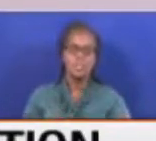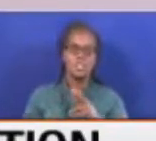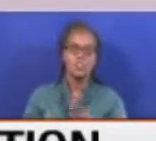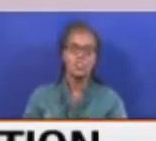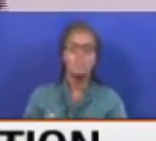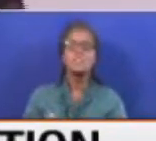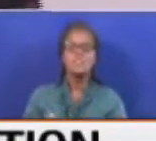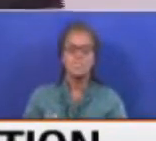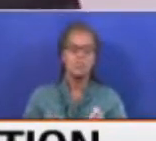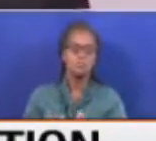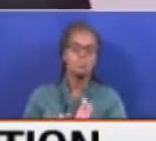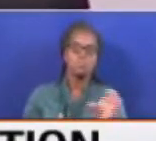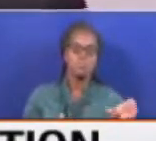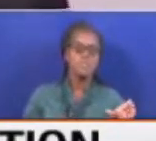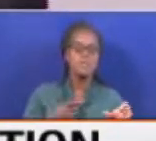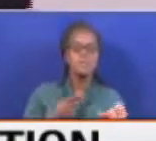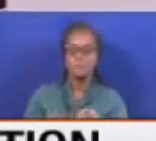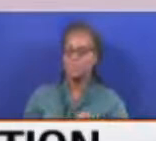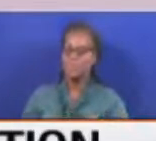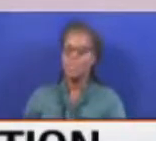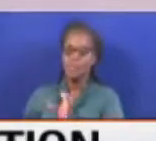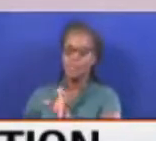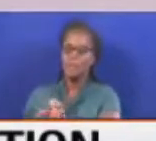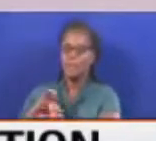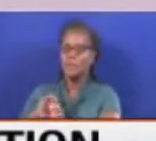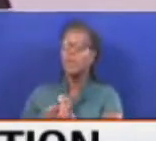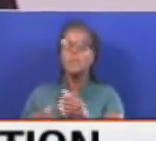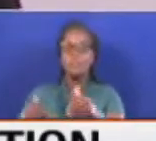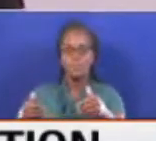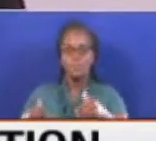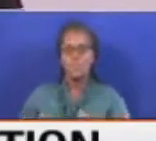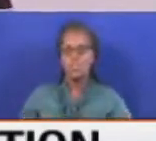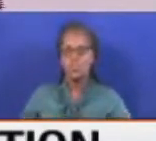youth breakaway session will be the other breakaway session this afternoon.